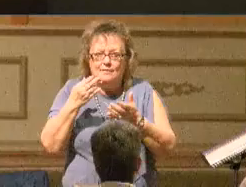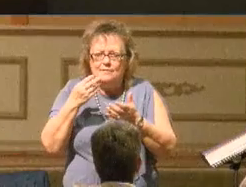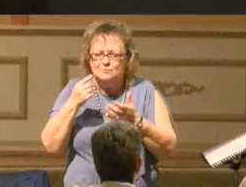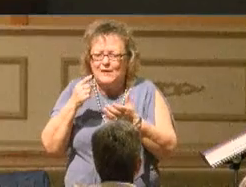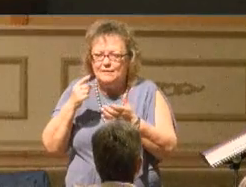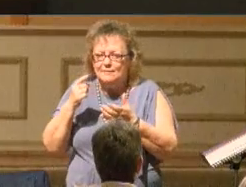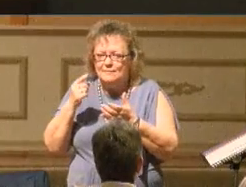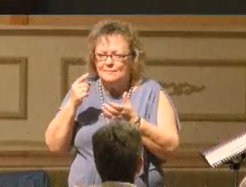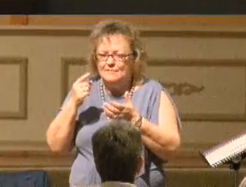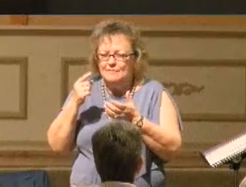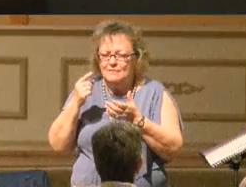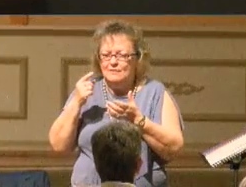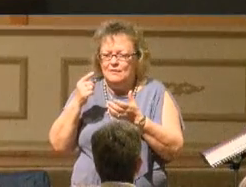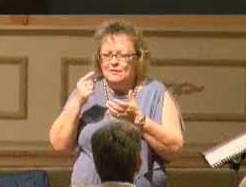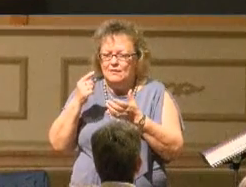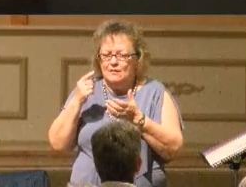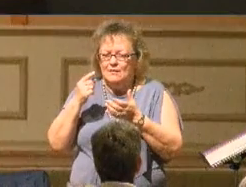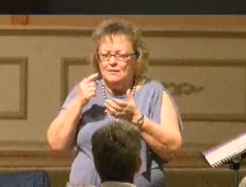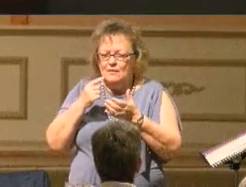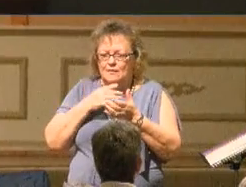boom. It's the only thing.